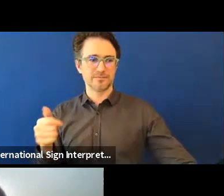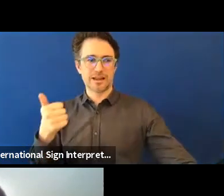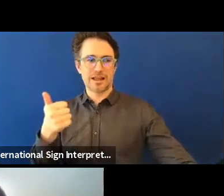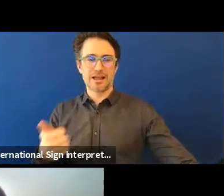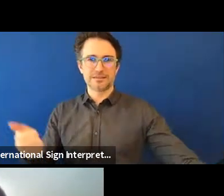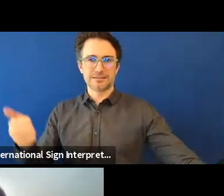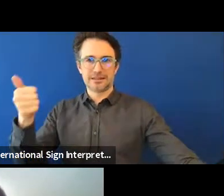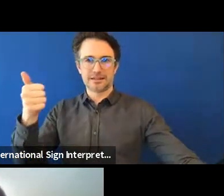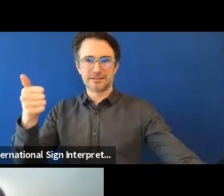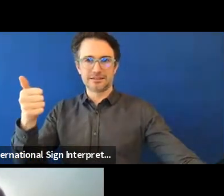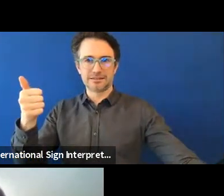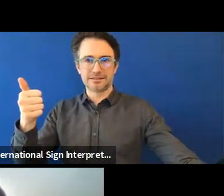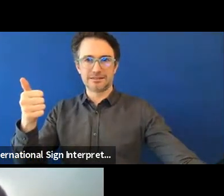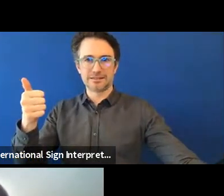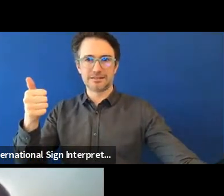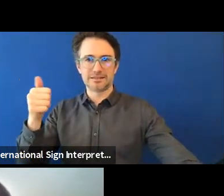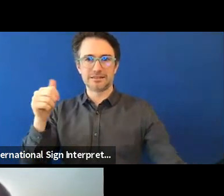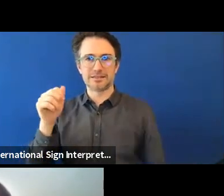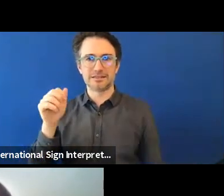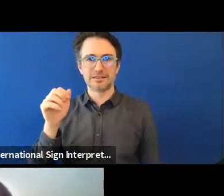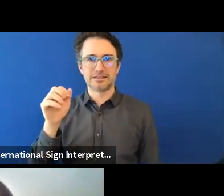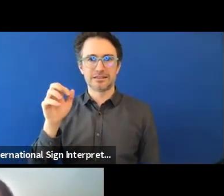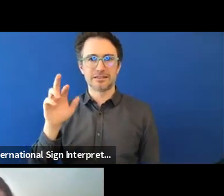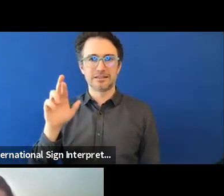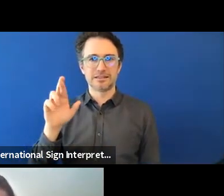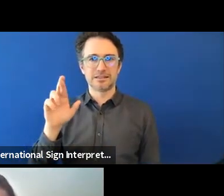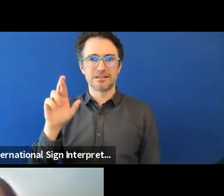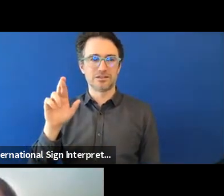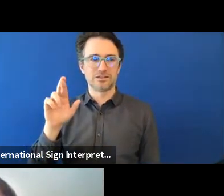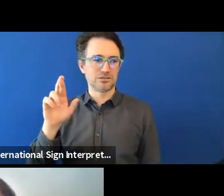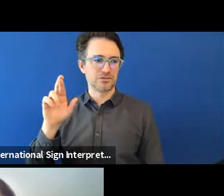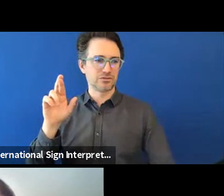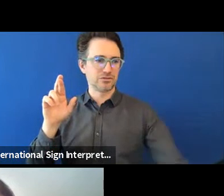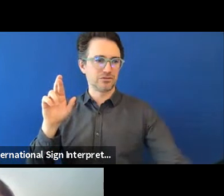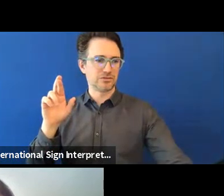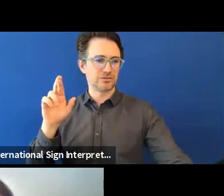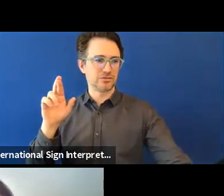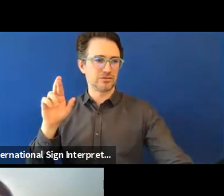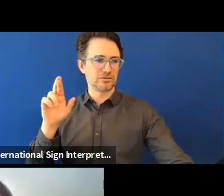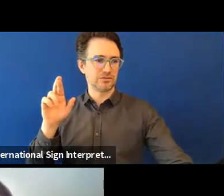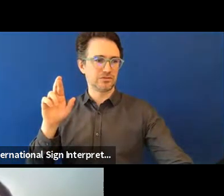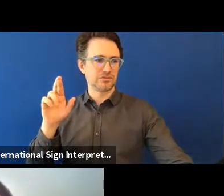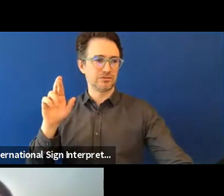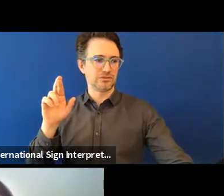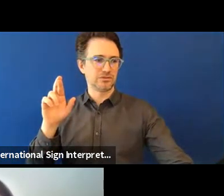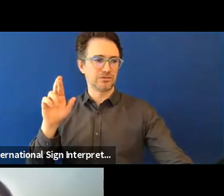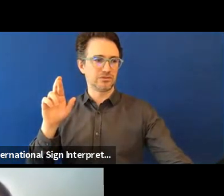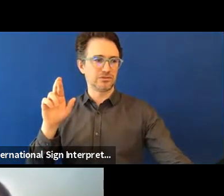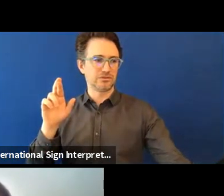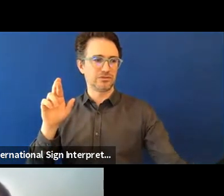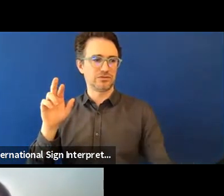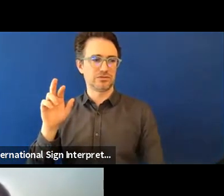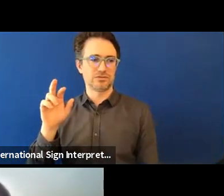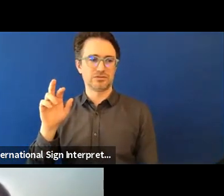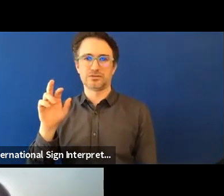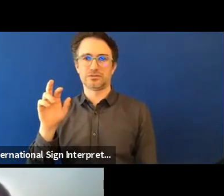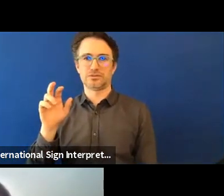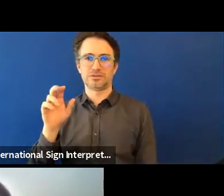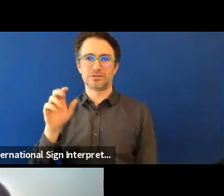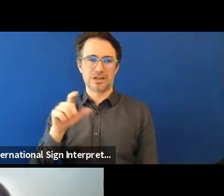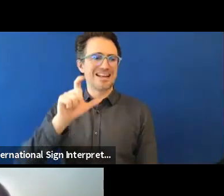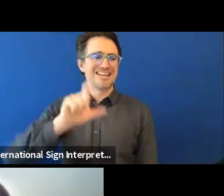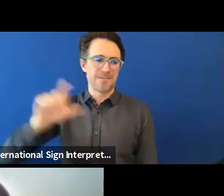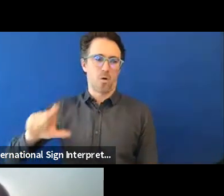Raidesh Tripathi, who is the Minister for Health and Population in Nepal. He served as a Minister for Federal Affairs and